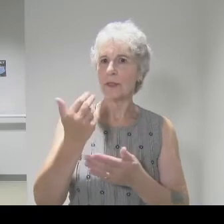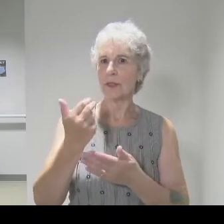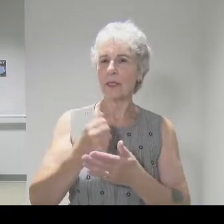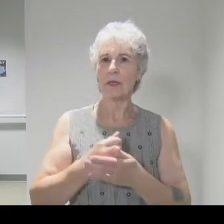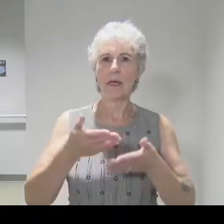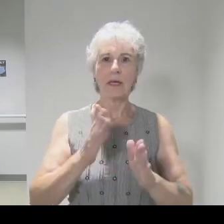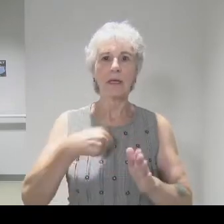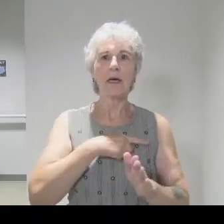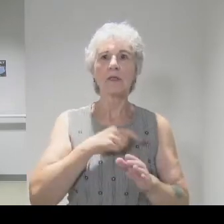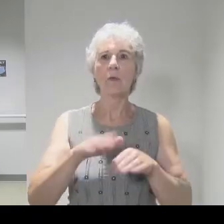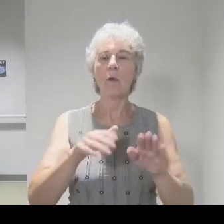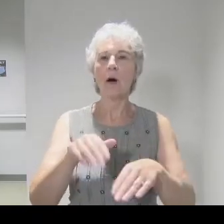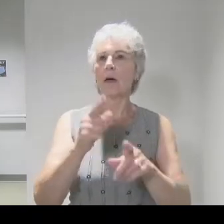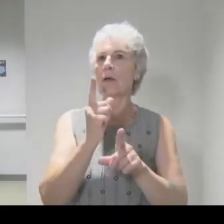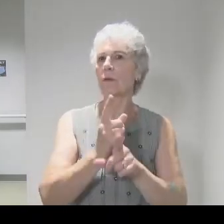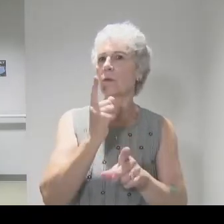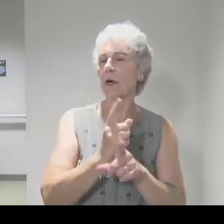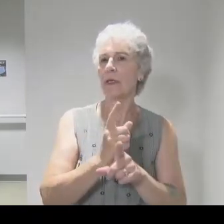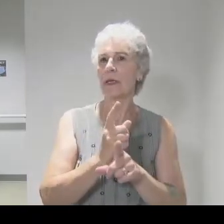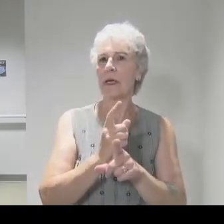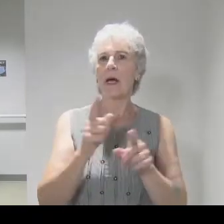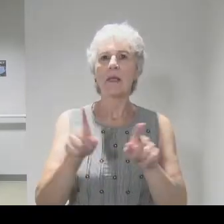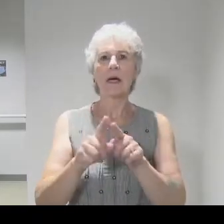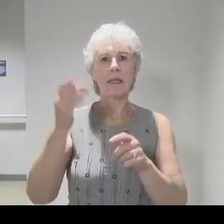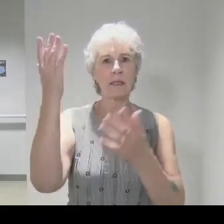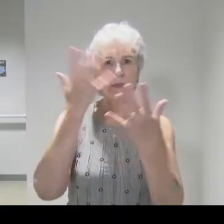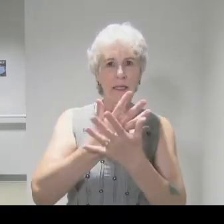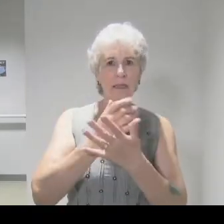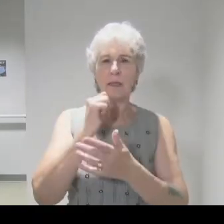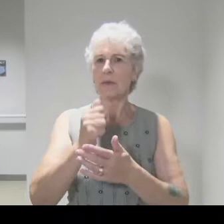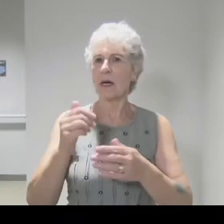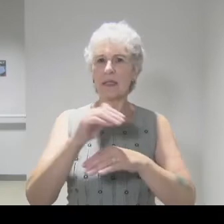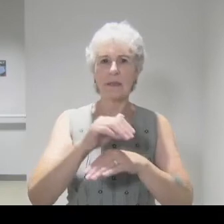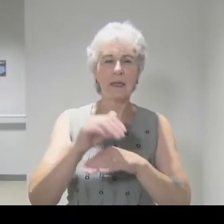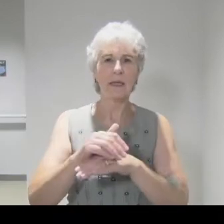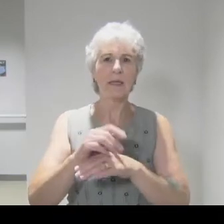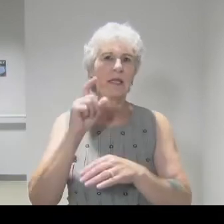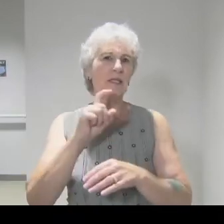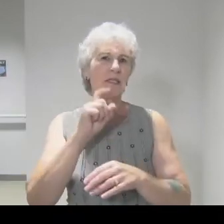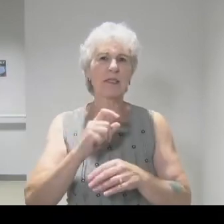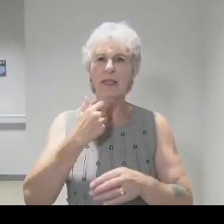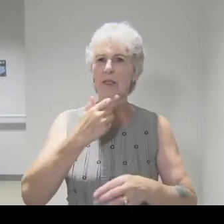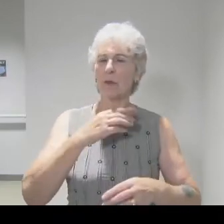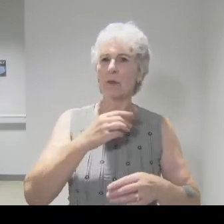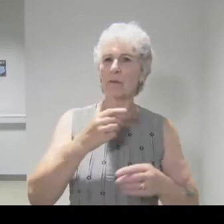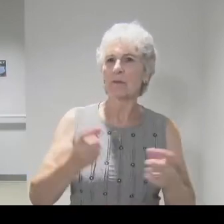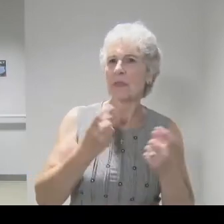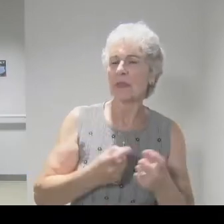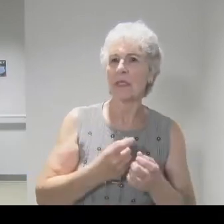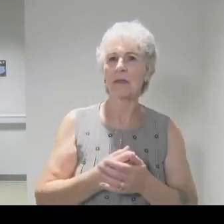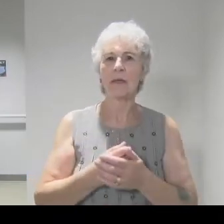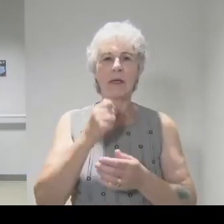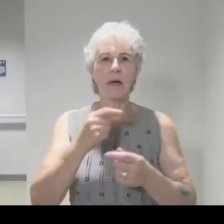"Let us walk properly as in the daytime, not in orgies and drunkenness, nor in sexual immorality and sensuality, not